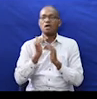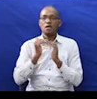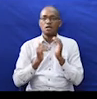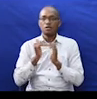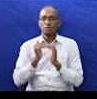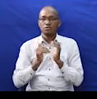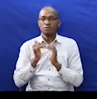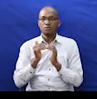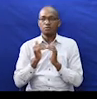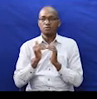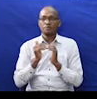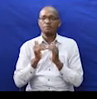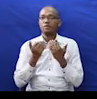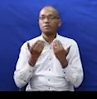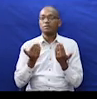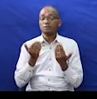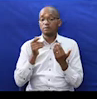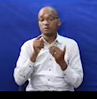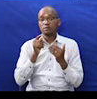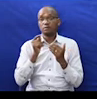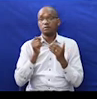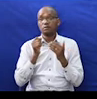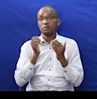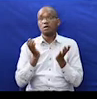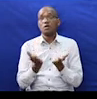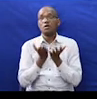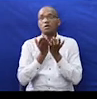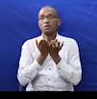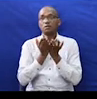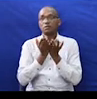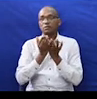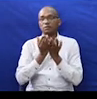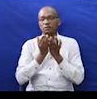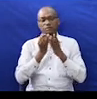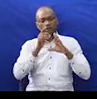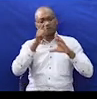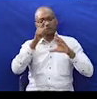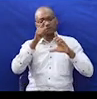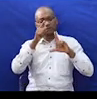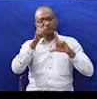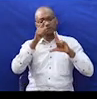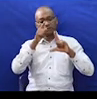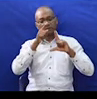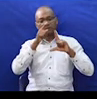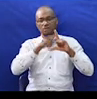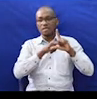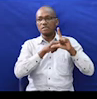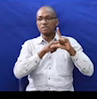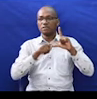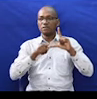ratio, and it is called the tangent to angle A.